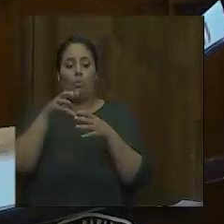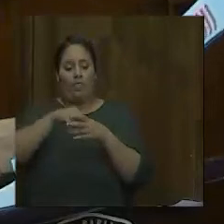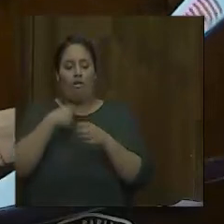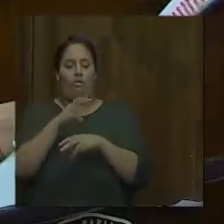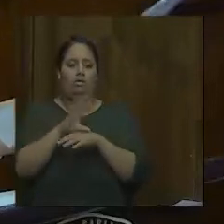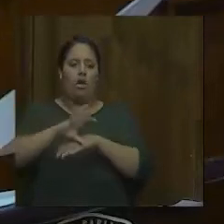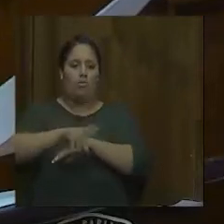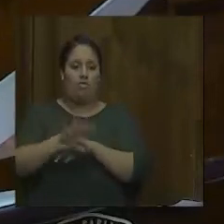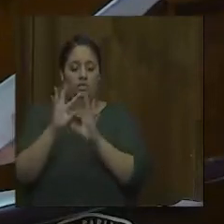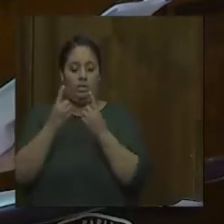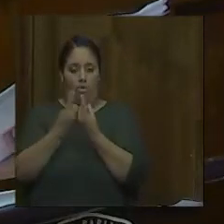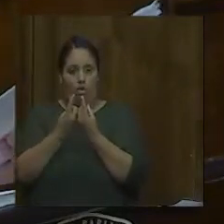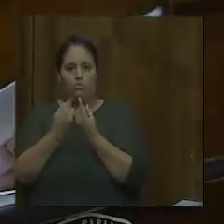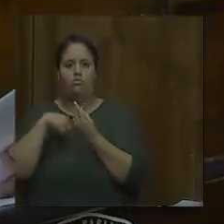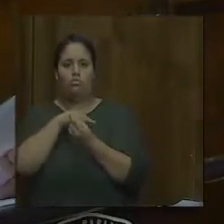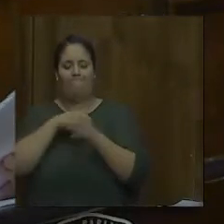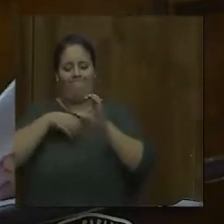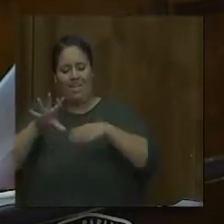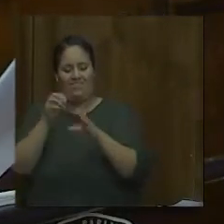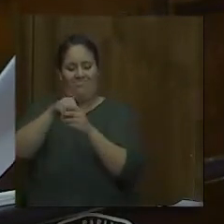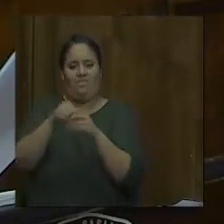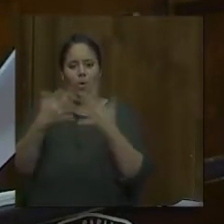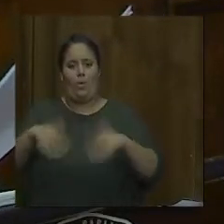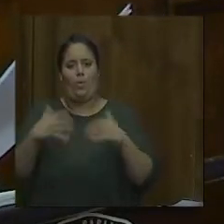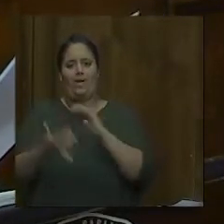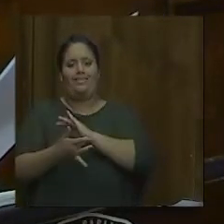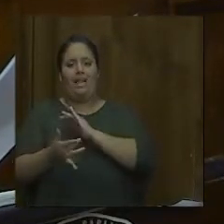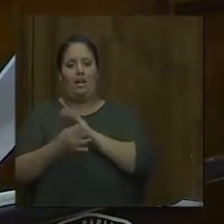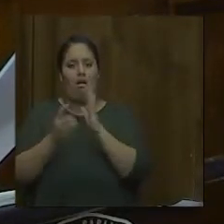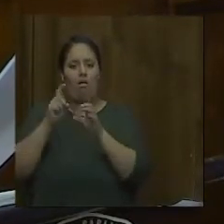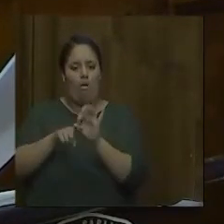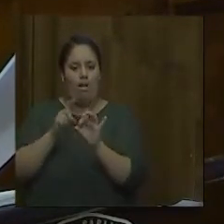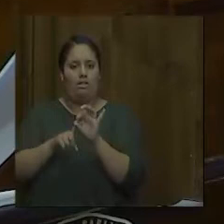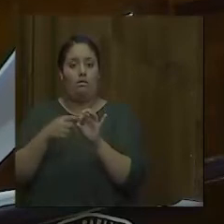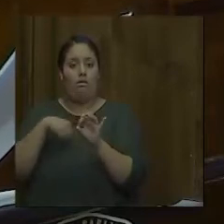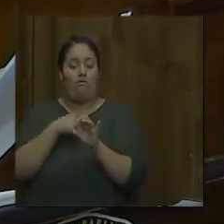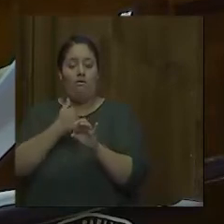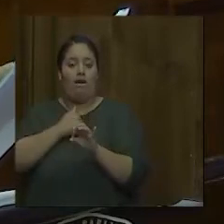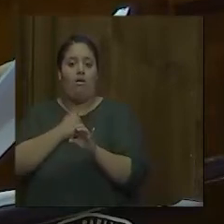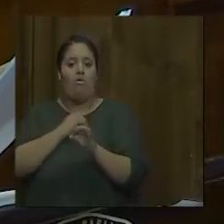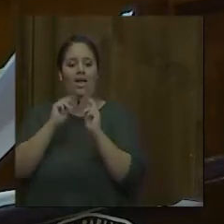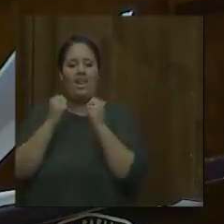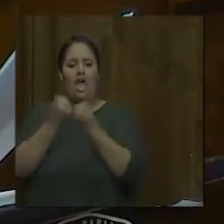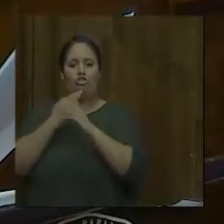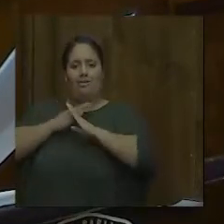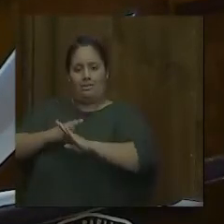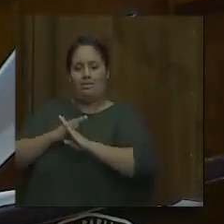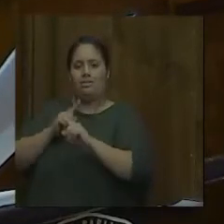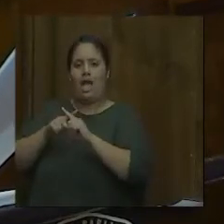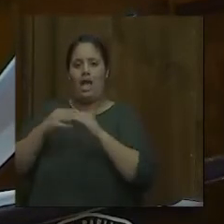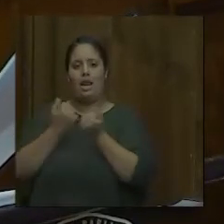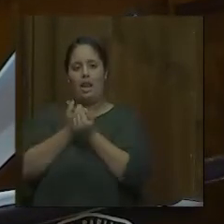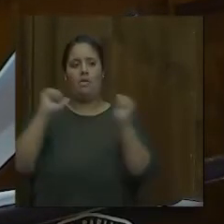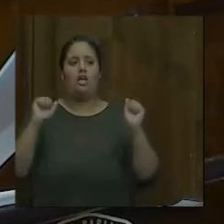province. The department has been actively involved in the technical committee of the National Resistance and